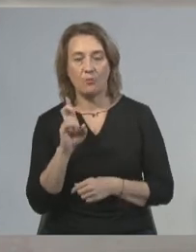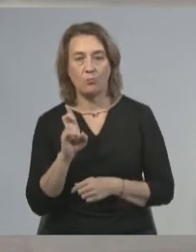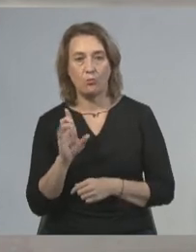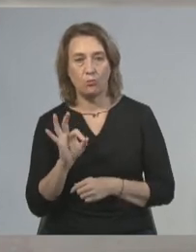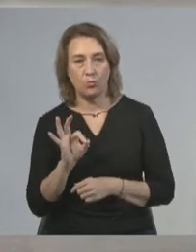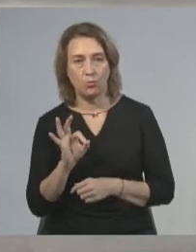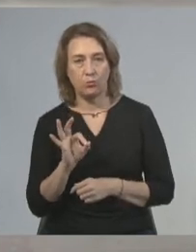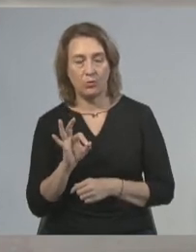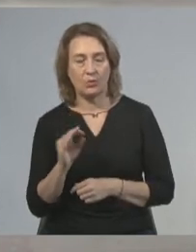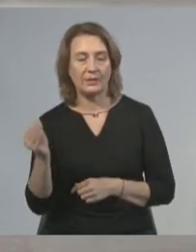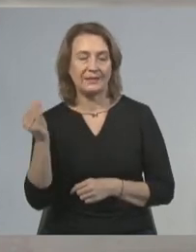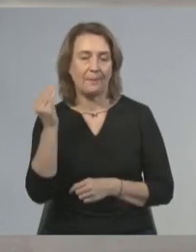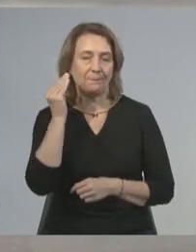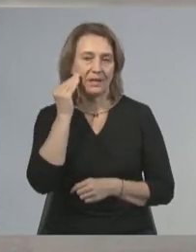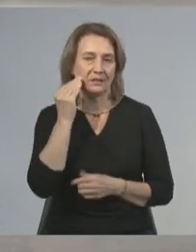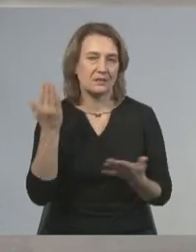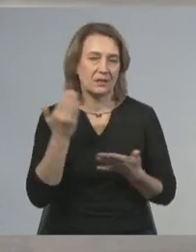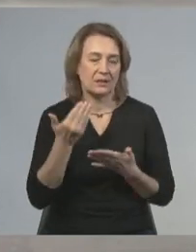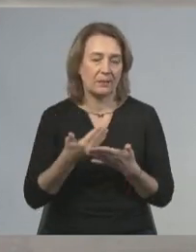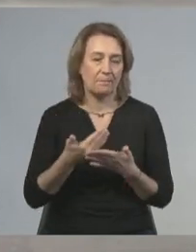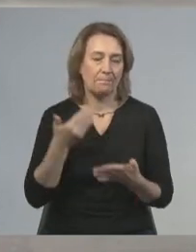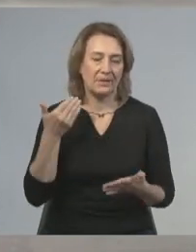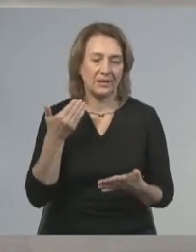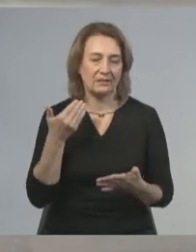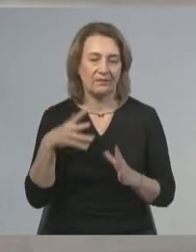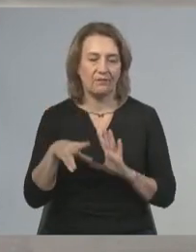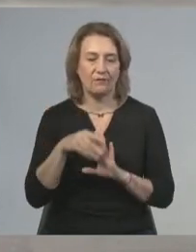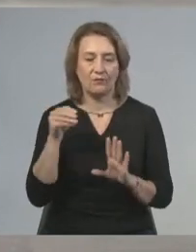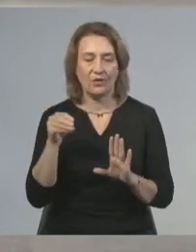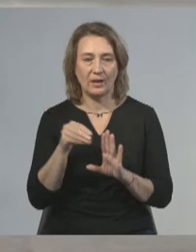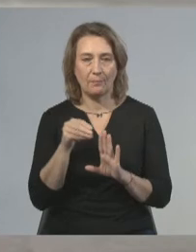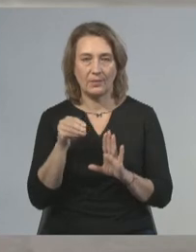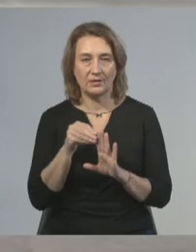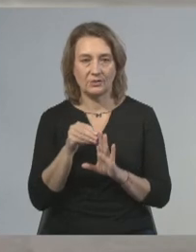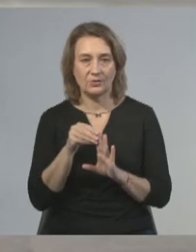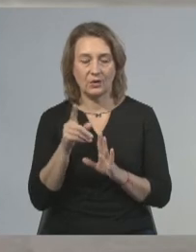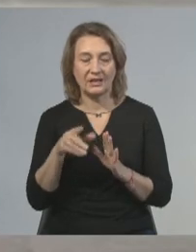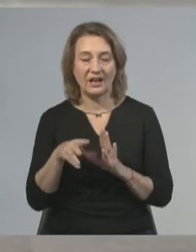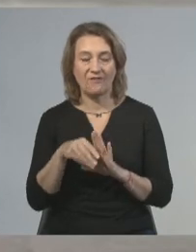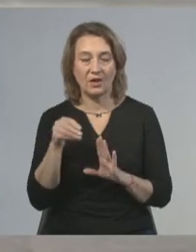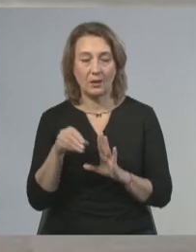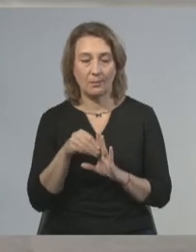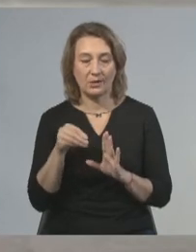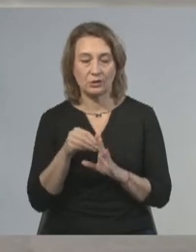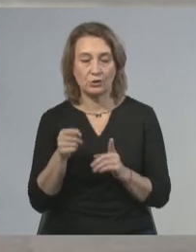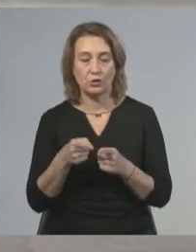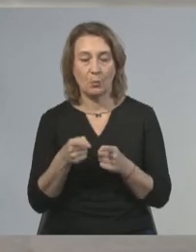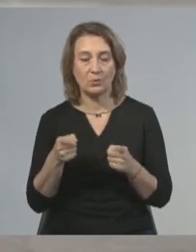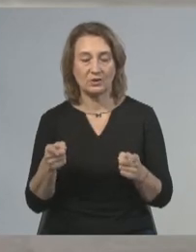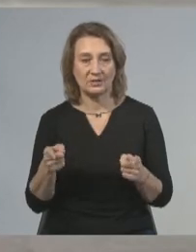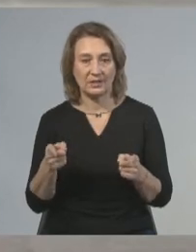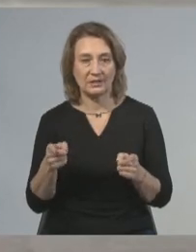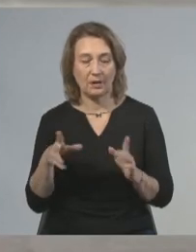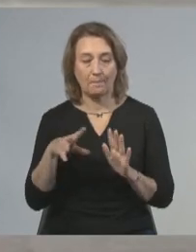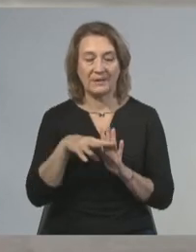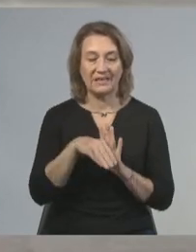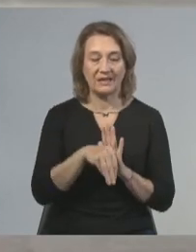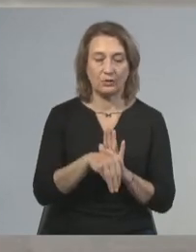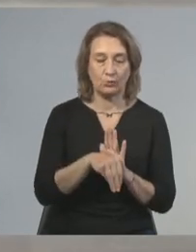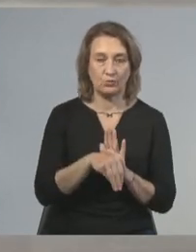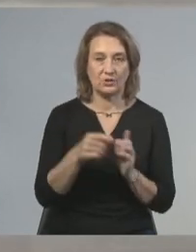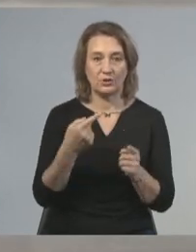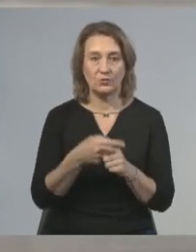of the war and peace probably they distort this information and sometimes